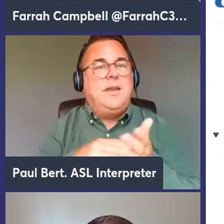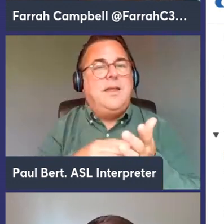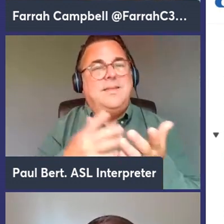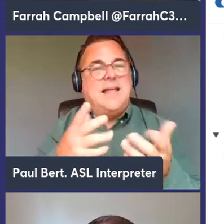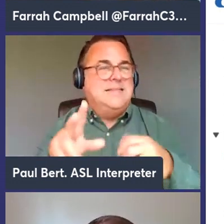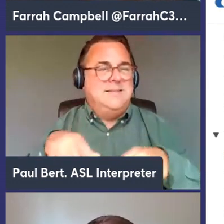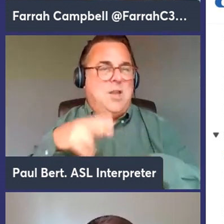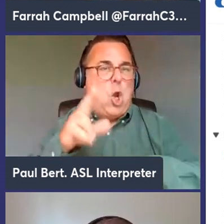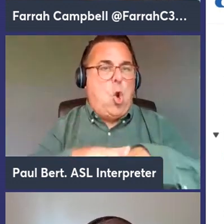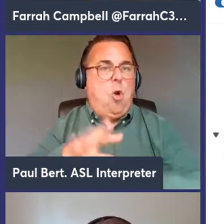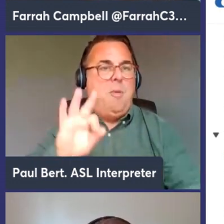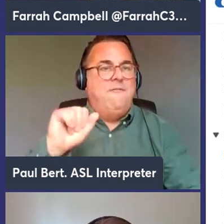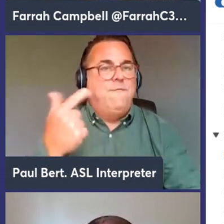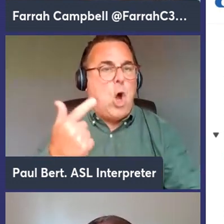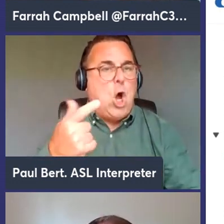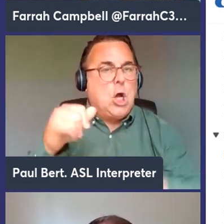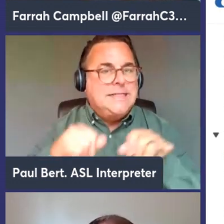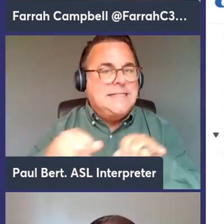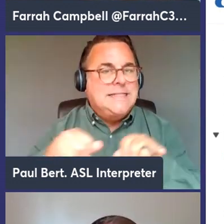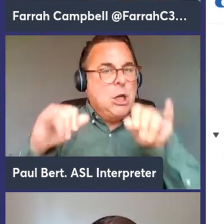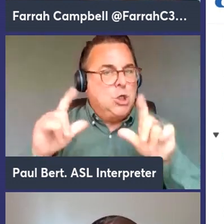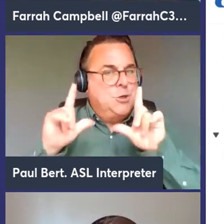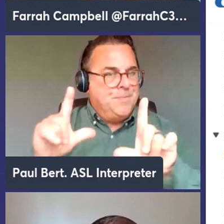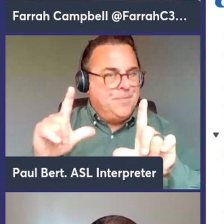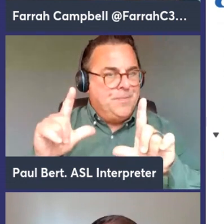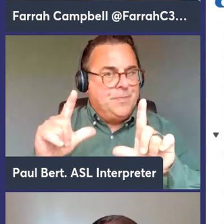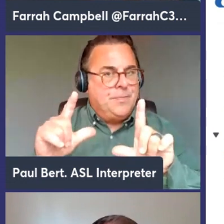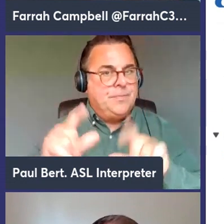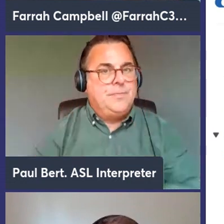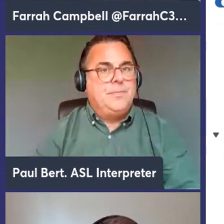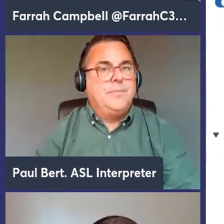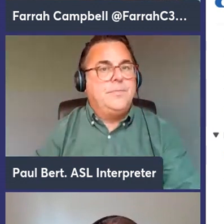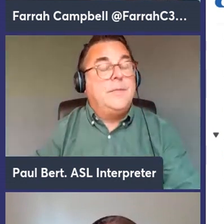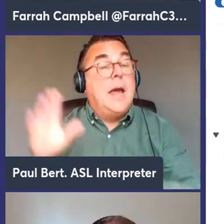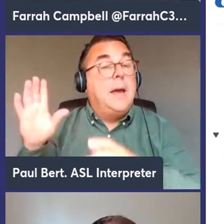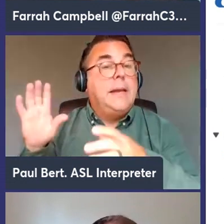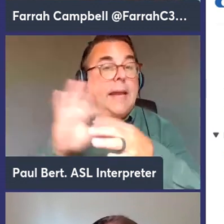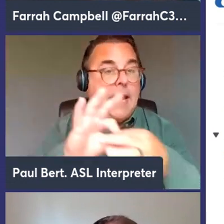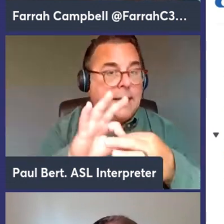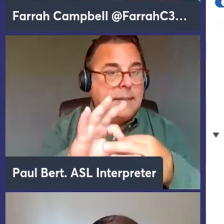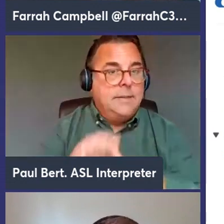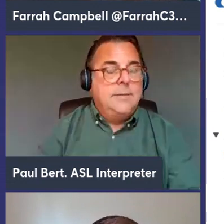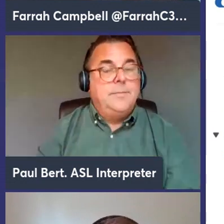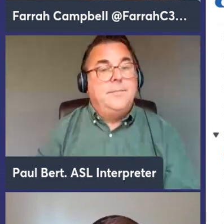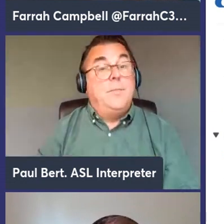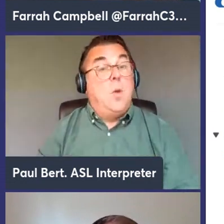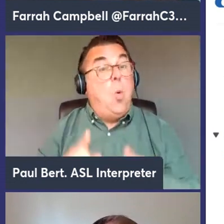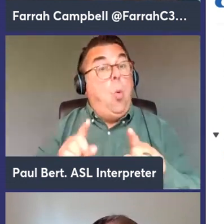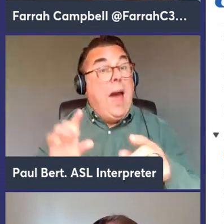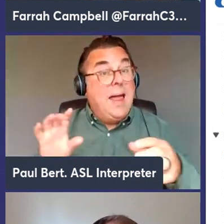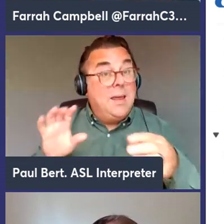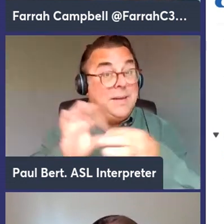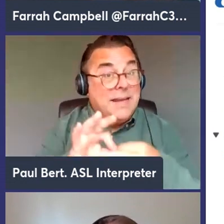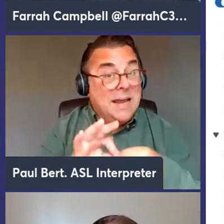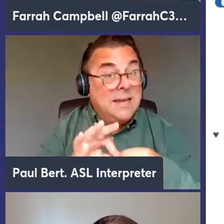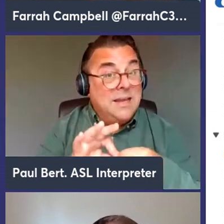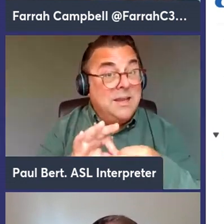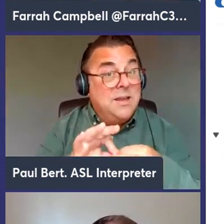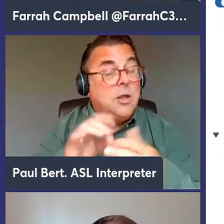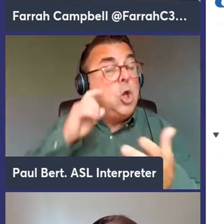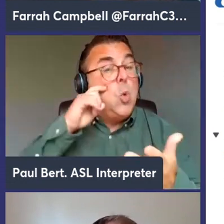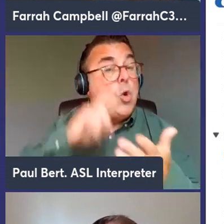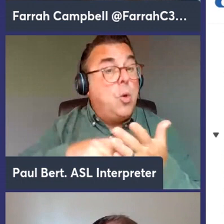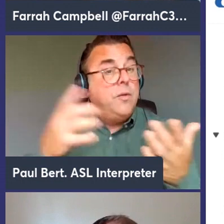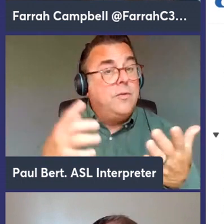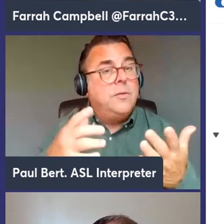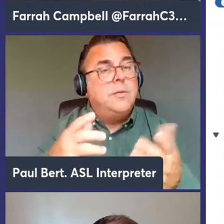standard terminal. And I'm going to go ahead and connect to it. As I'm connecting to it, you'll see that I'm going to do